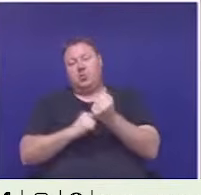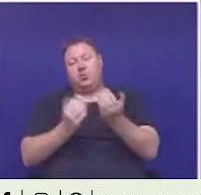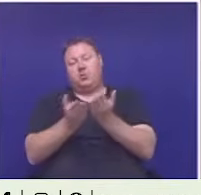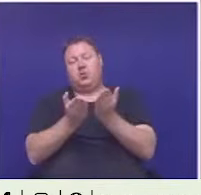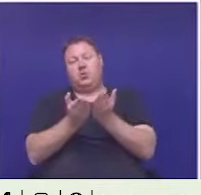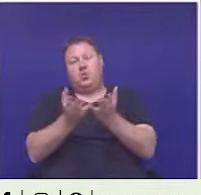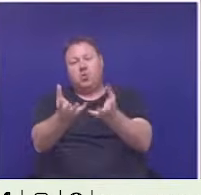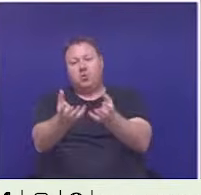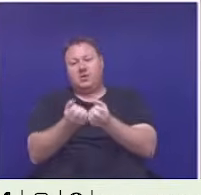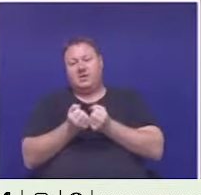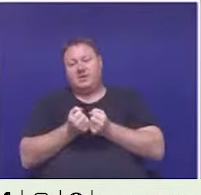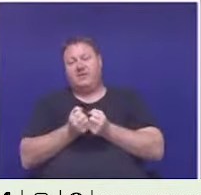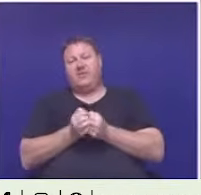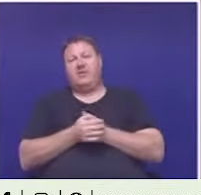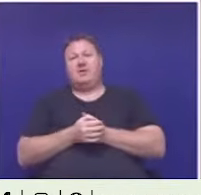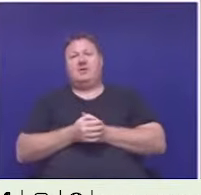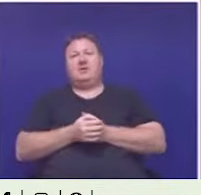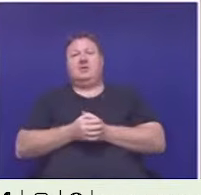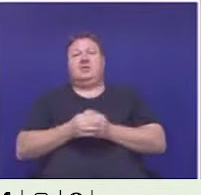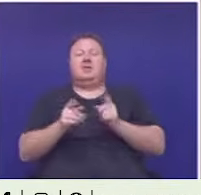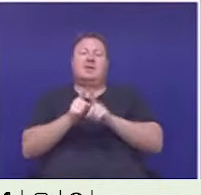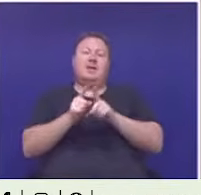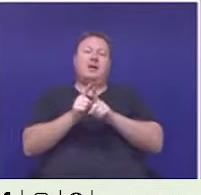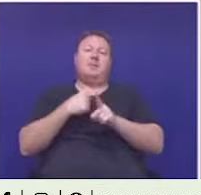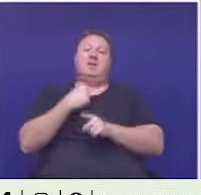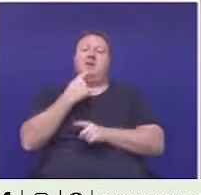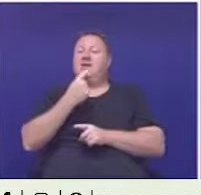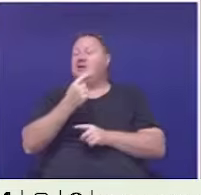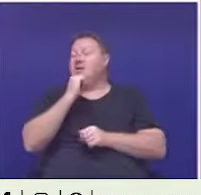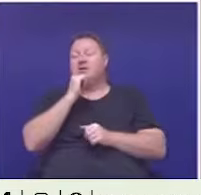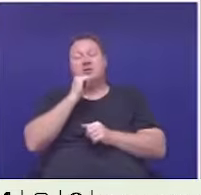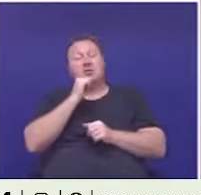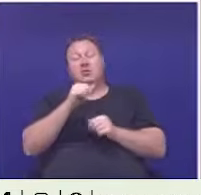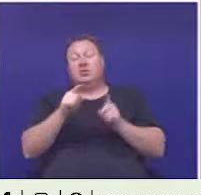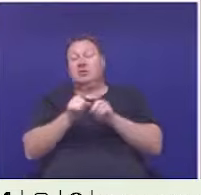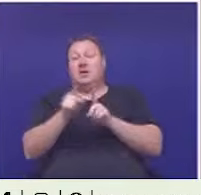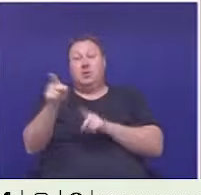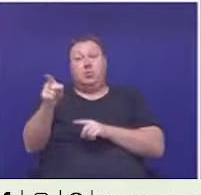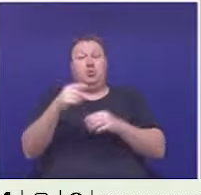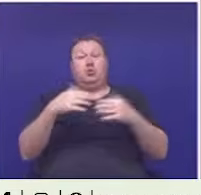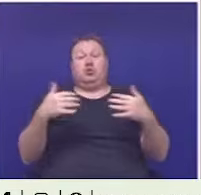is receiving. As I said, it wasn't just you that was shocked.